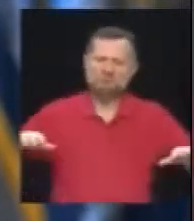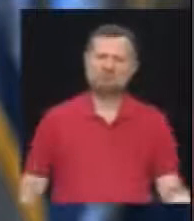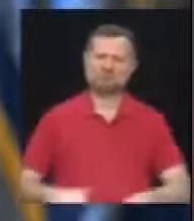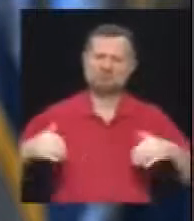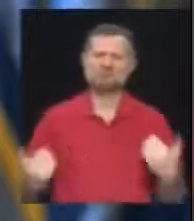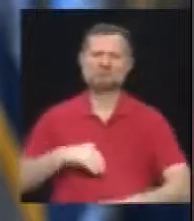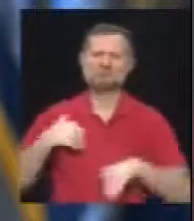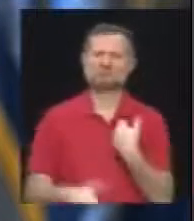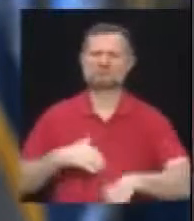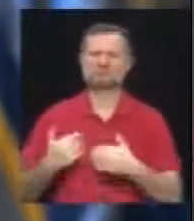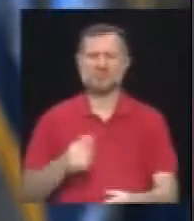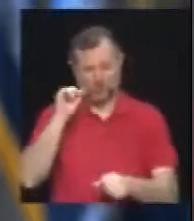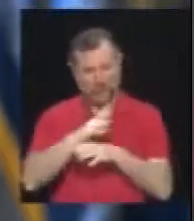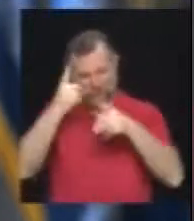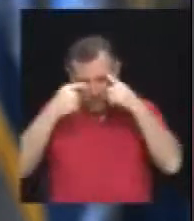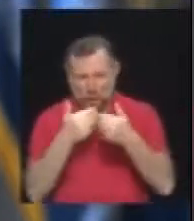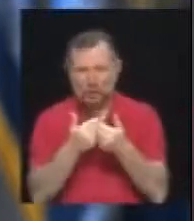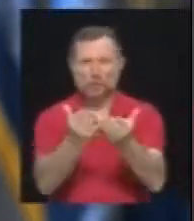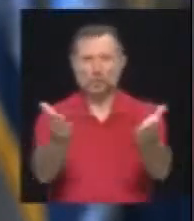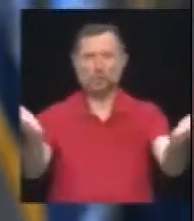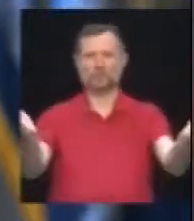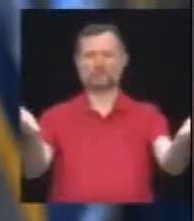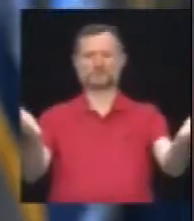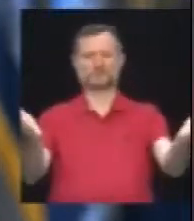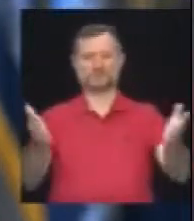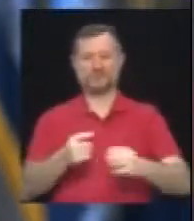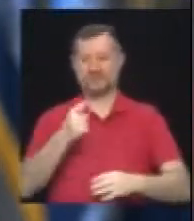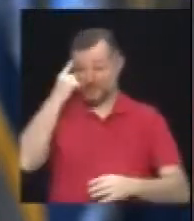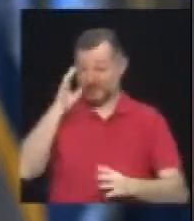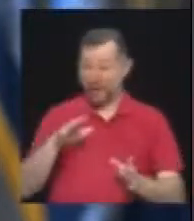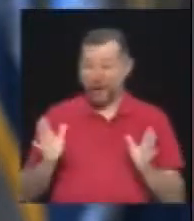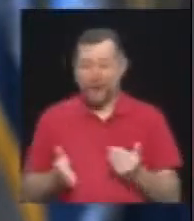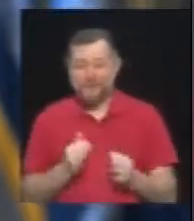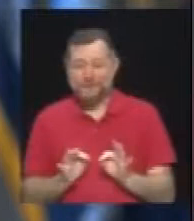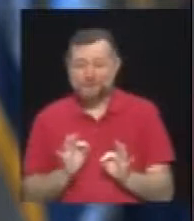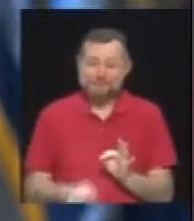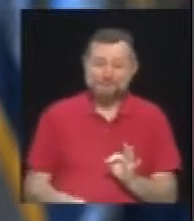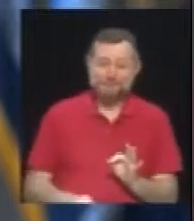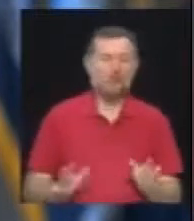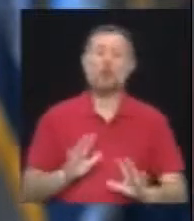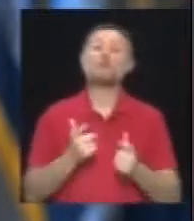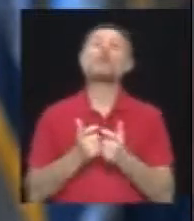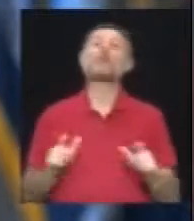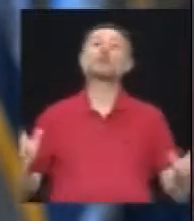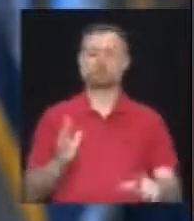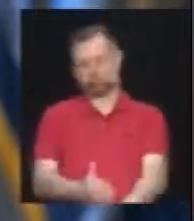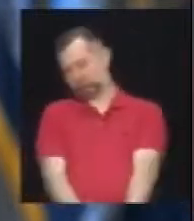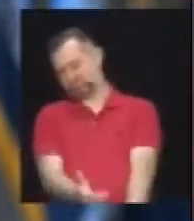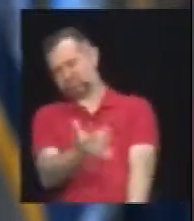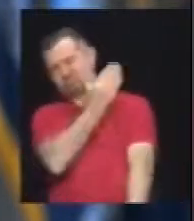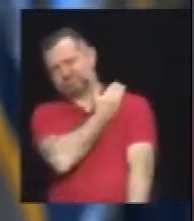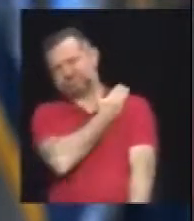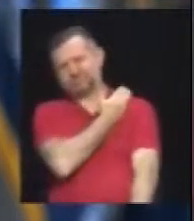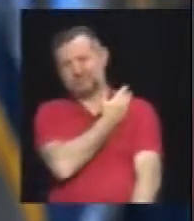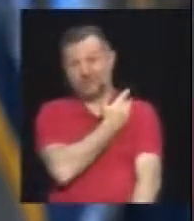for people. It sounds simple, but it's all the difference in the world. We cannot go